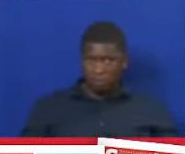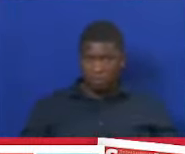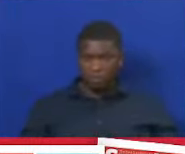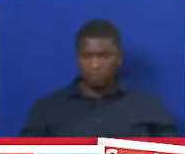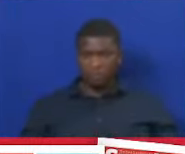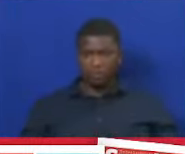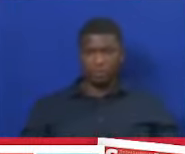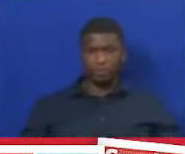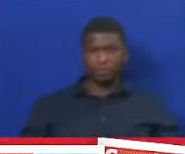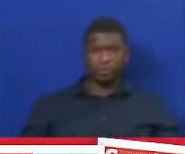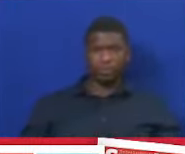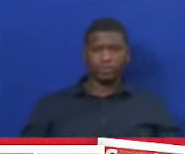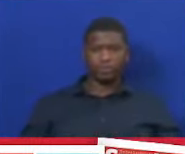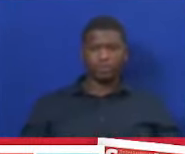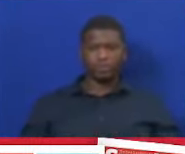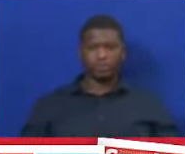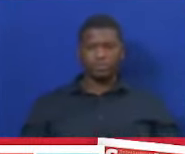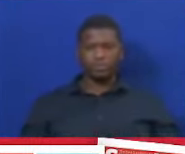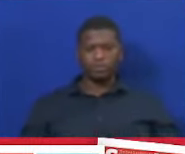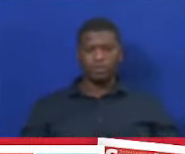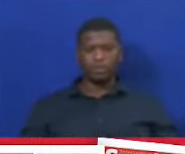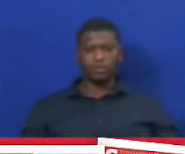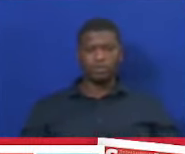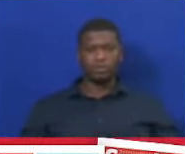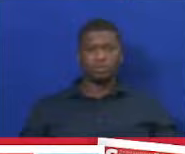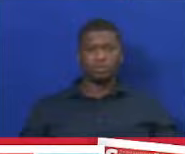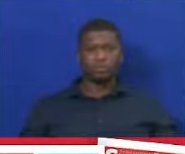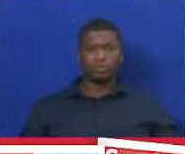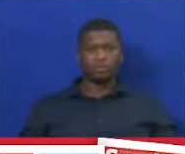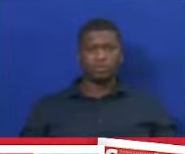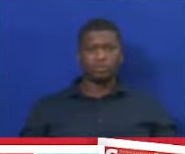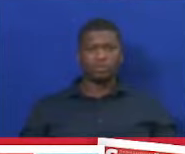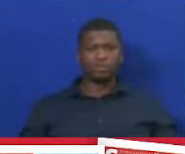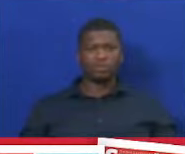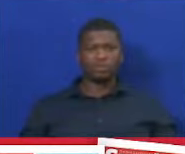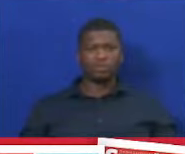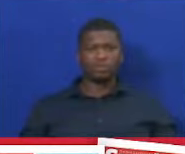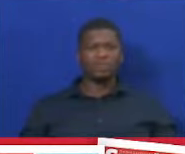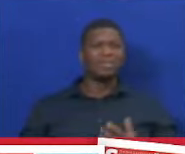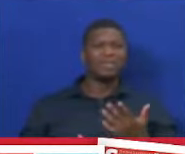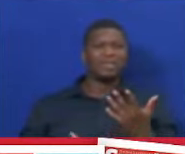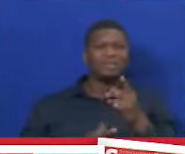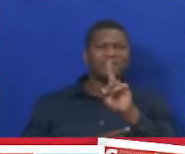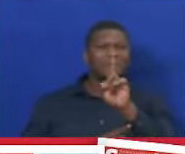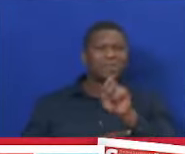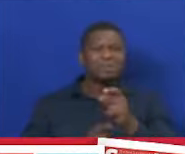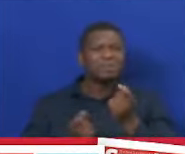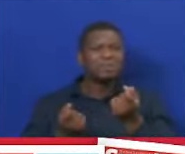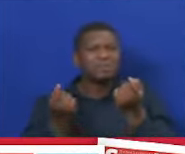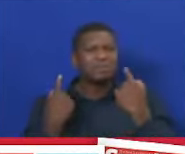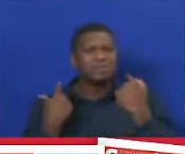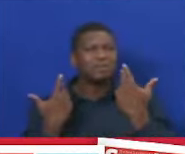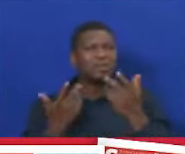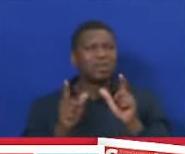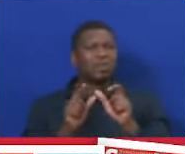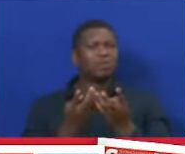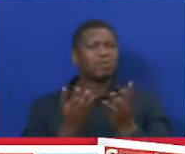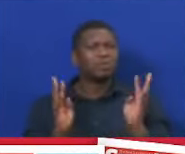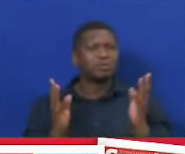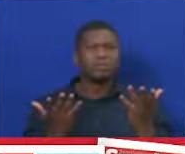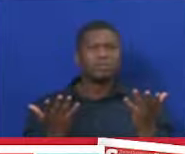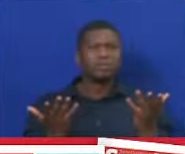I didn't capture the question correctly, Commissioners. I